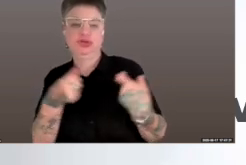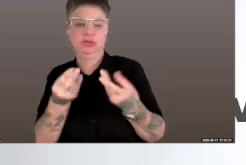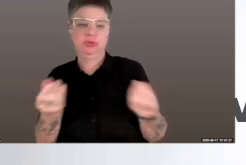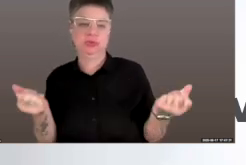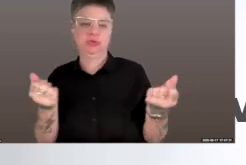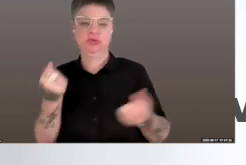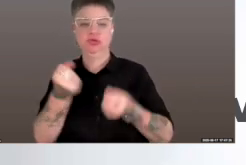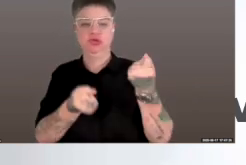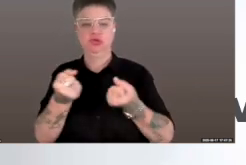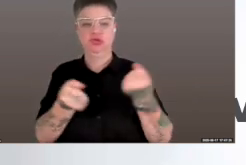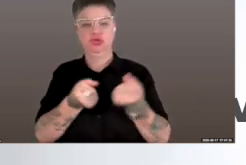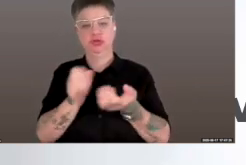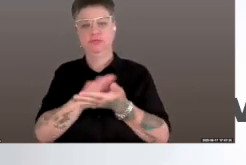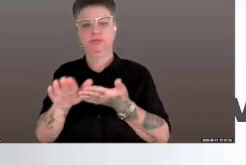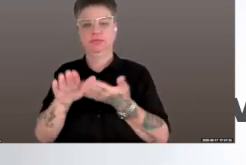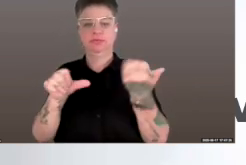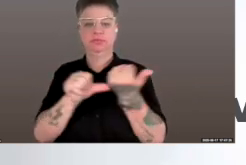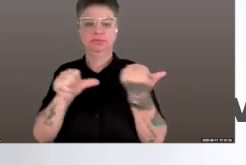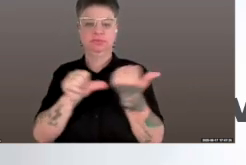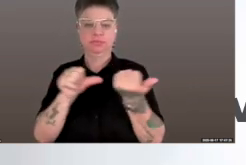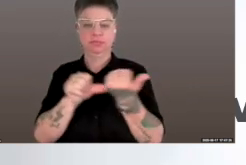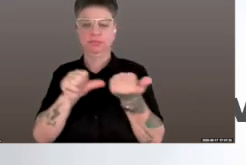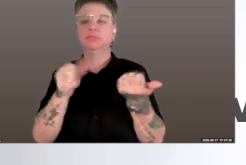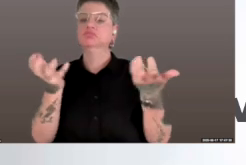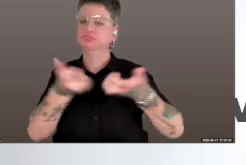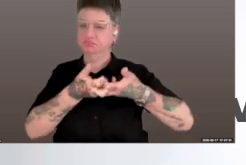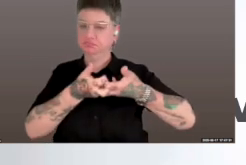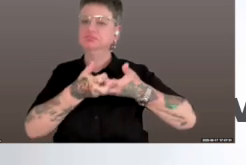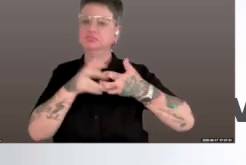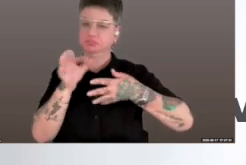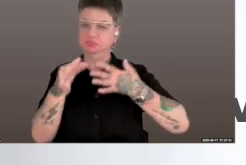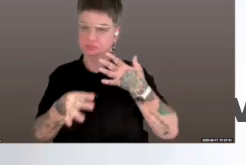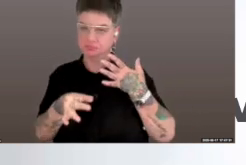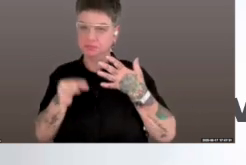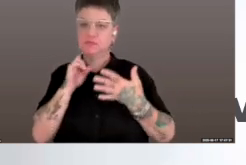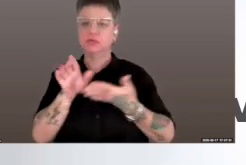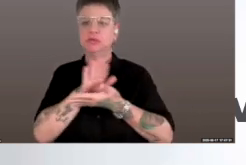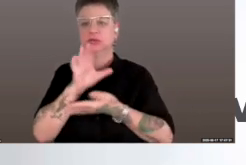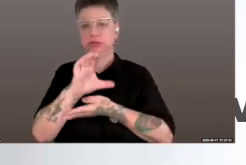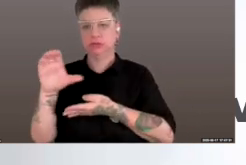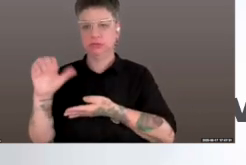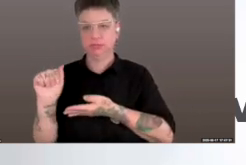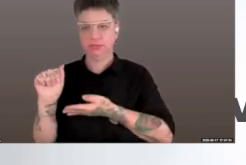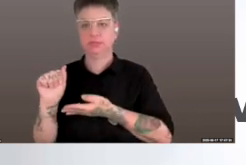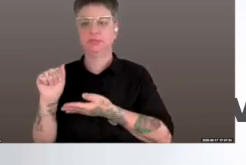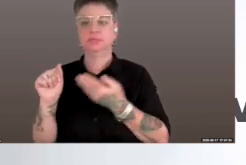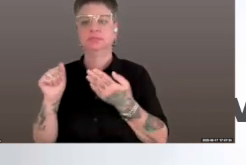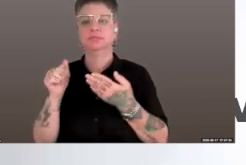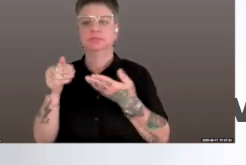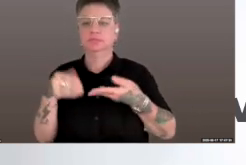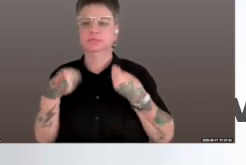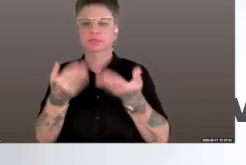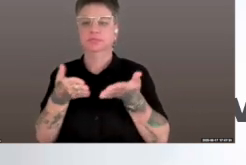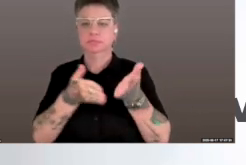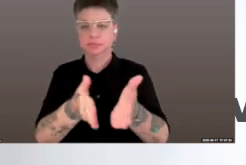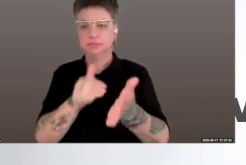Assistance Program started accepting applications initially from Imperial Valley residents, beginning in September 2024, and